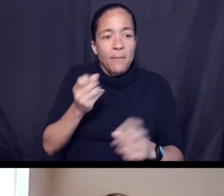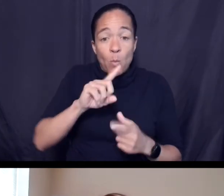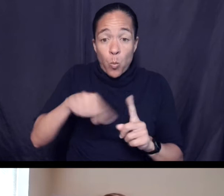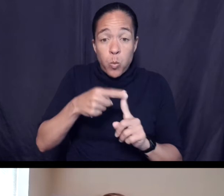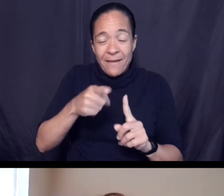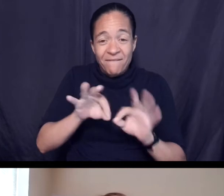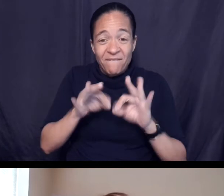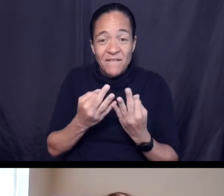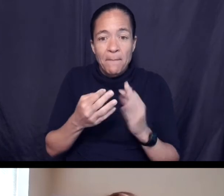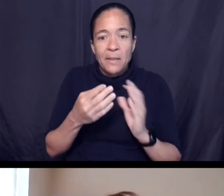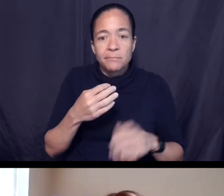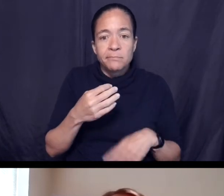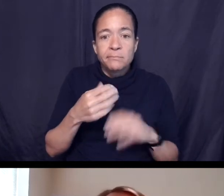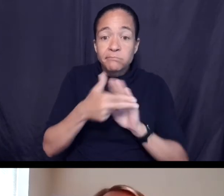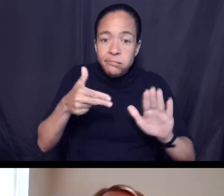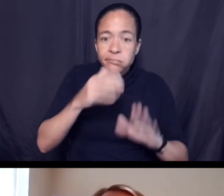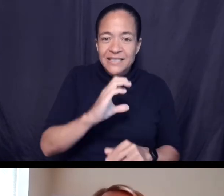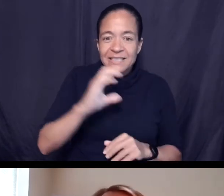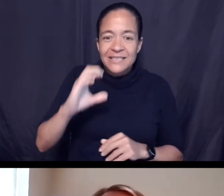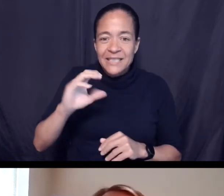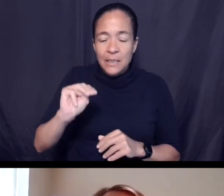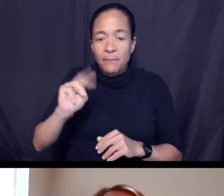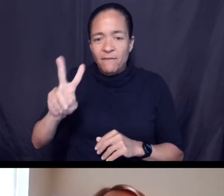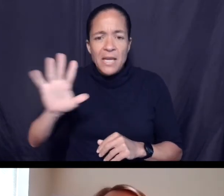congenital CMV diagnosis experience.